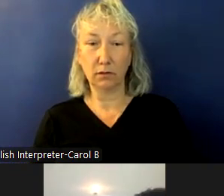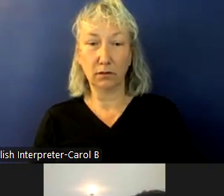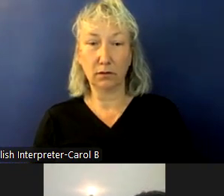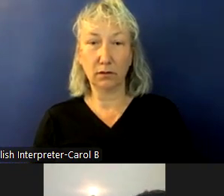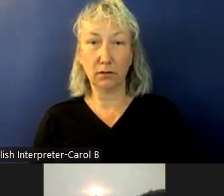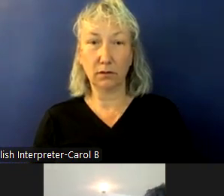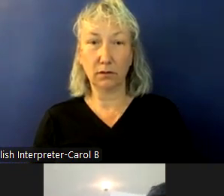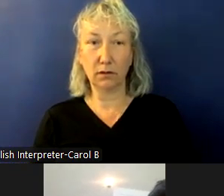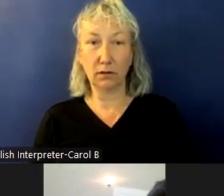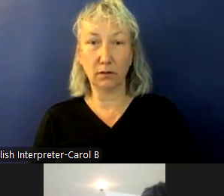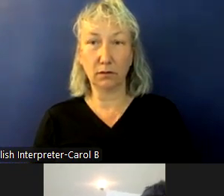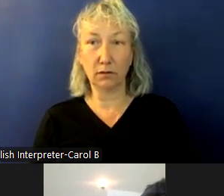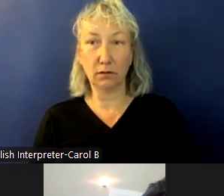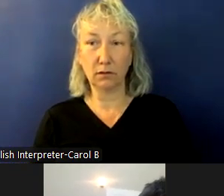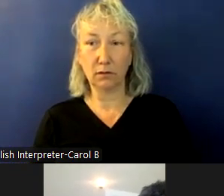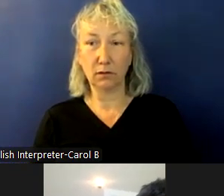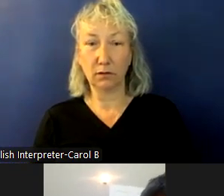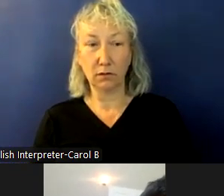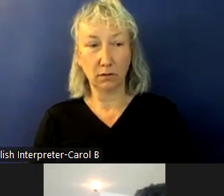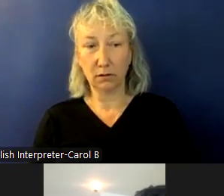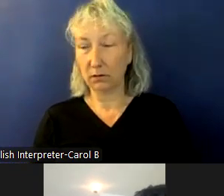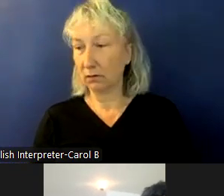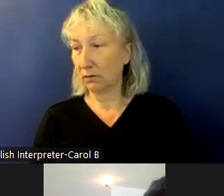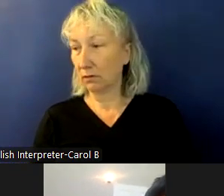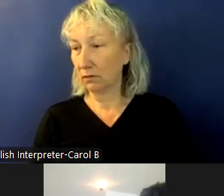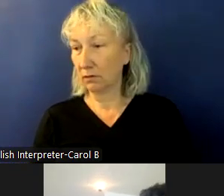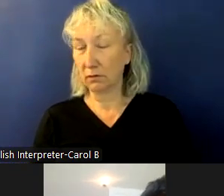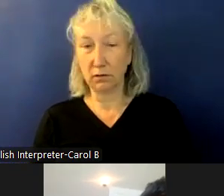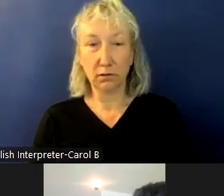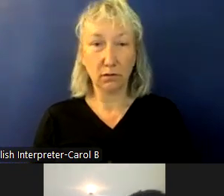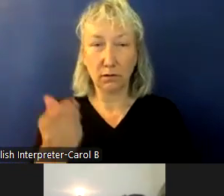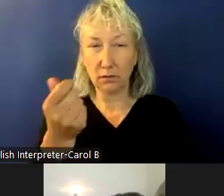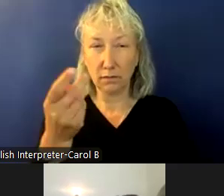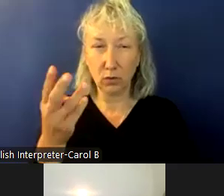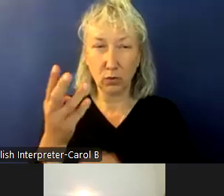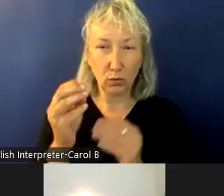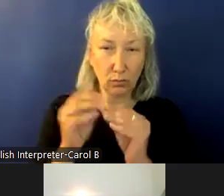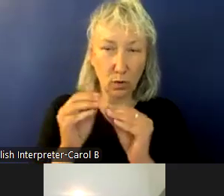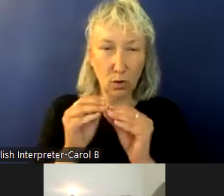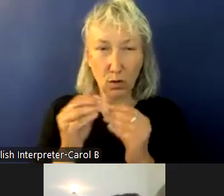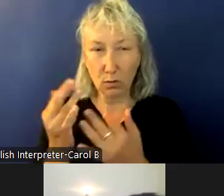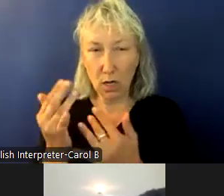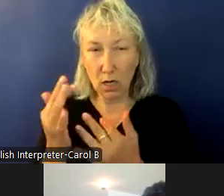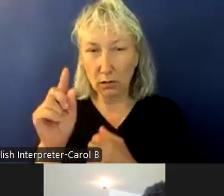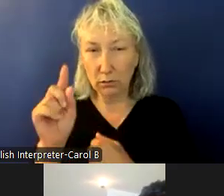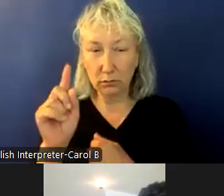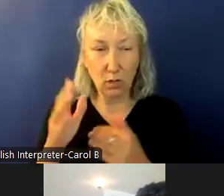There is still a steady stream of folks joining us, so we're just going to give it a few more seconds here.